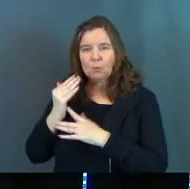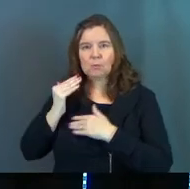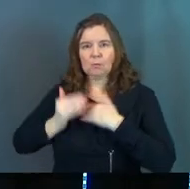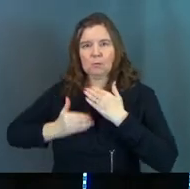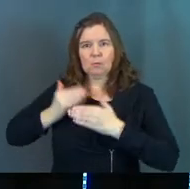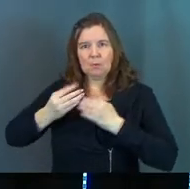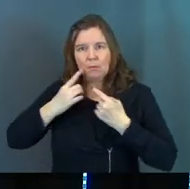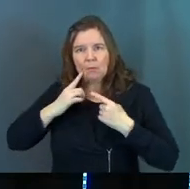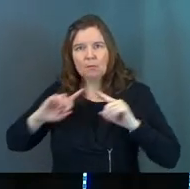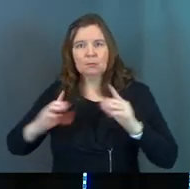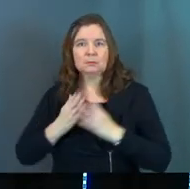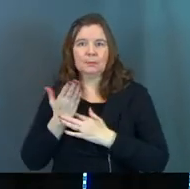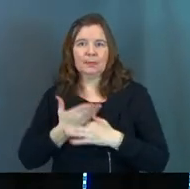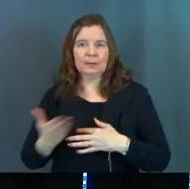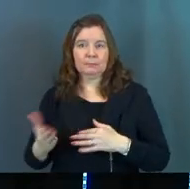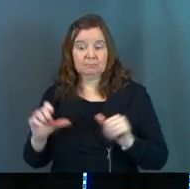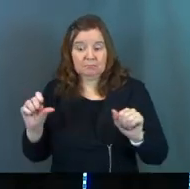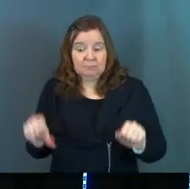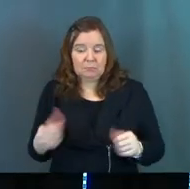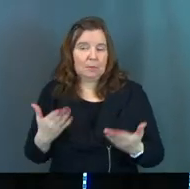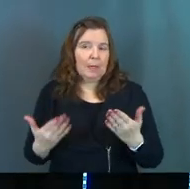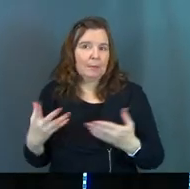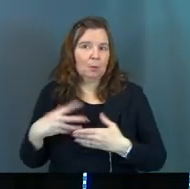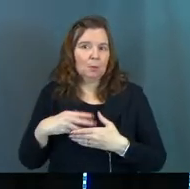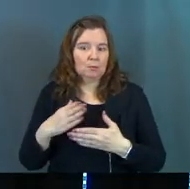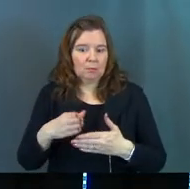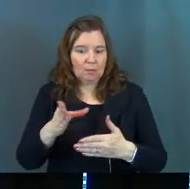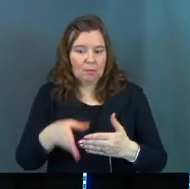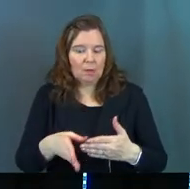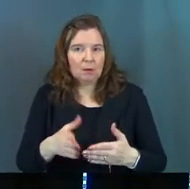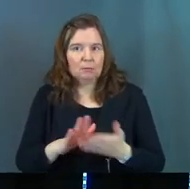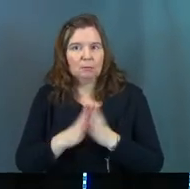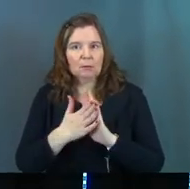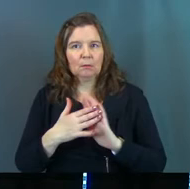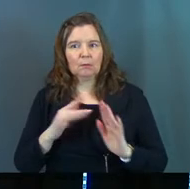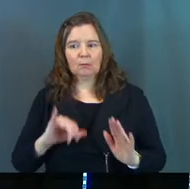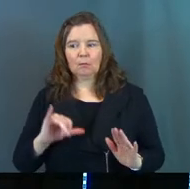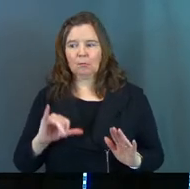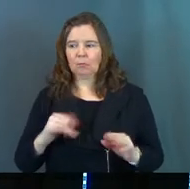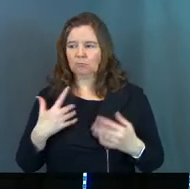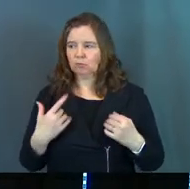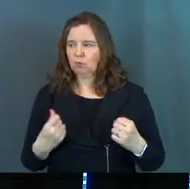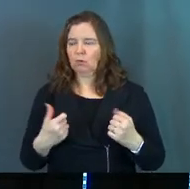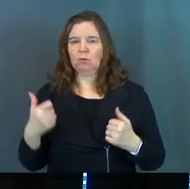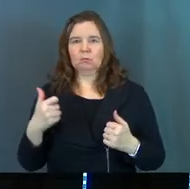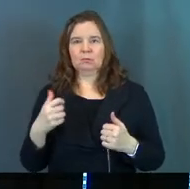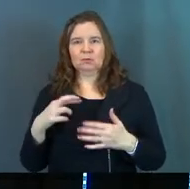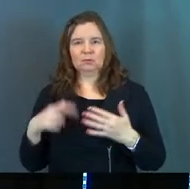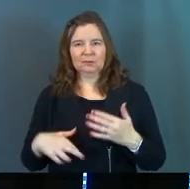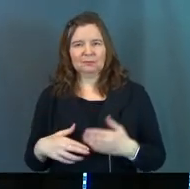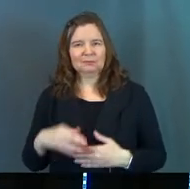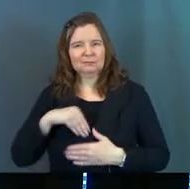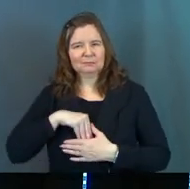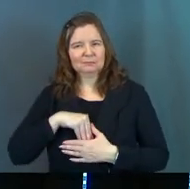through some of these things. And maybe you would come out stronger as a result.